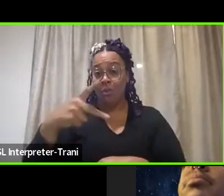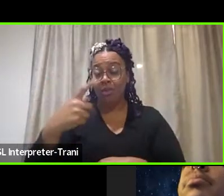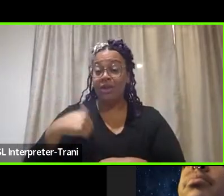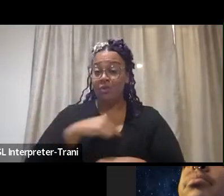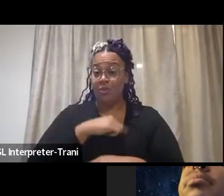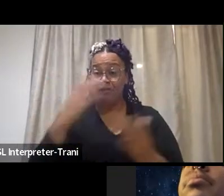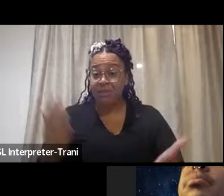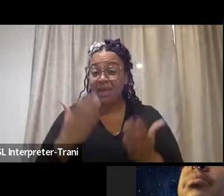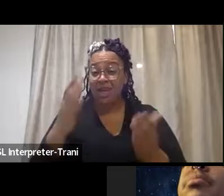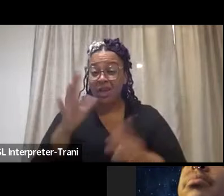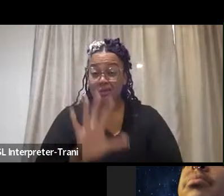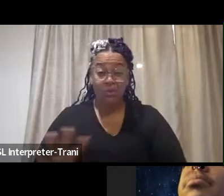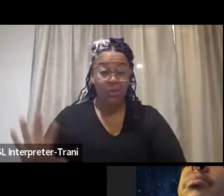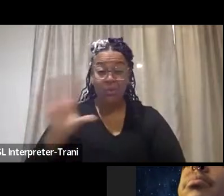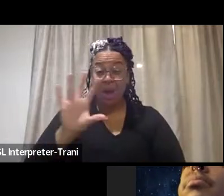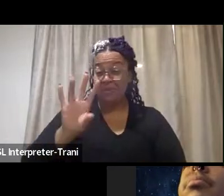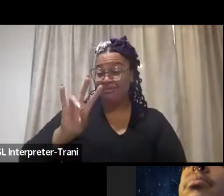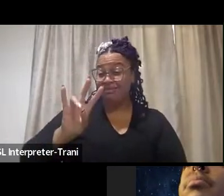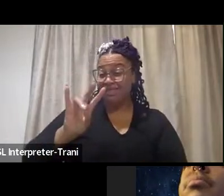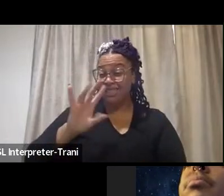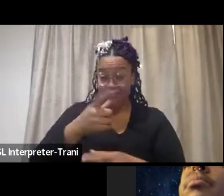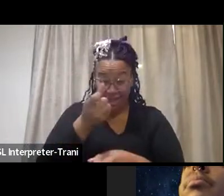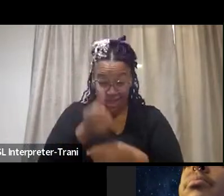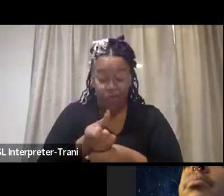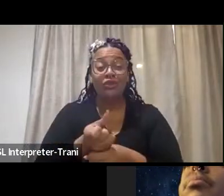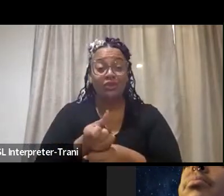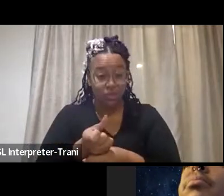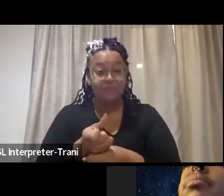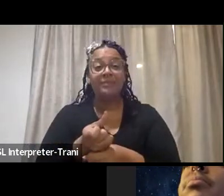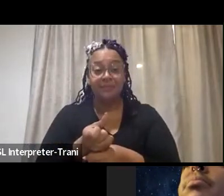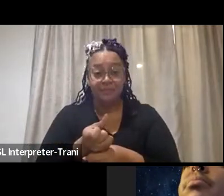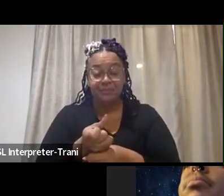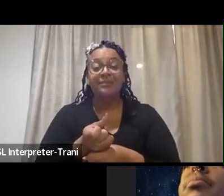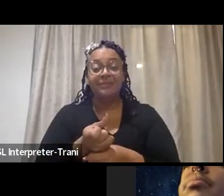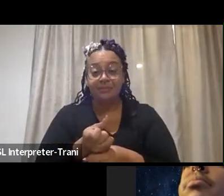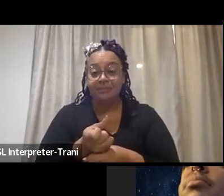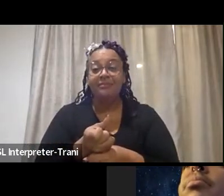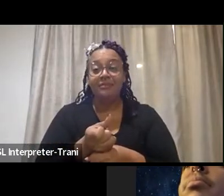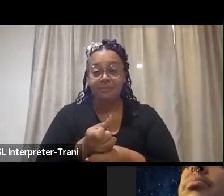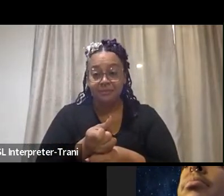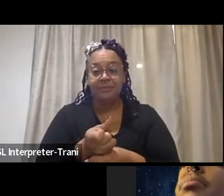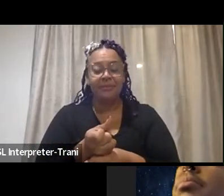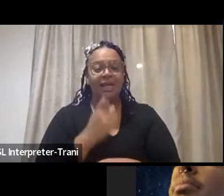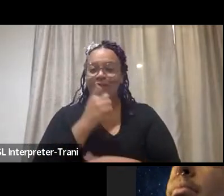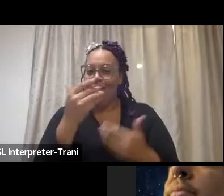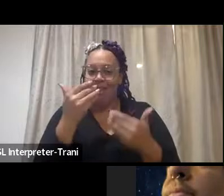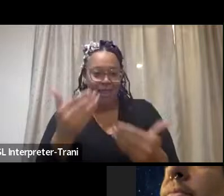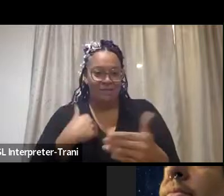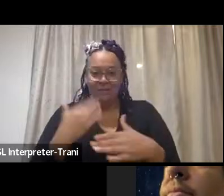for about 7 years. Oh, this is not letting me share my screen.